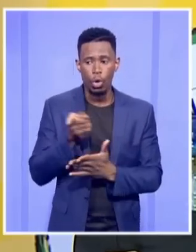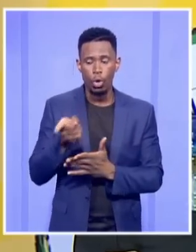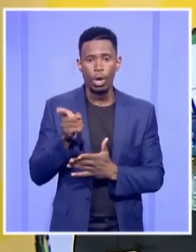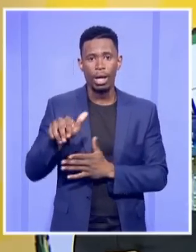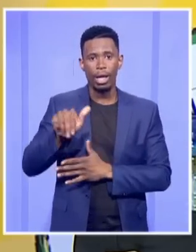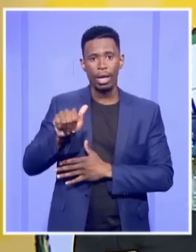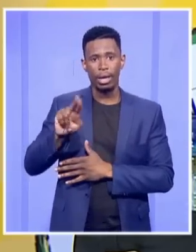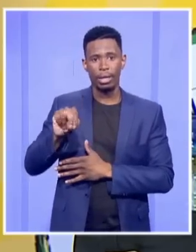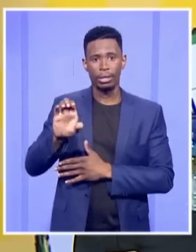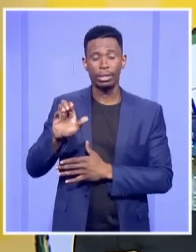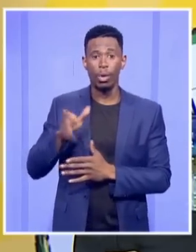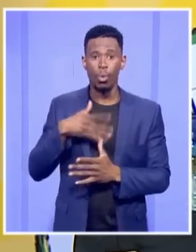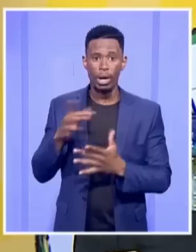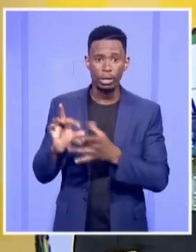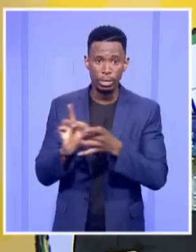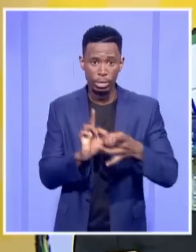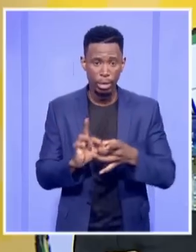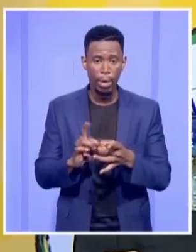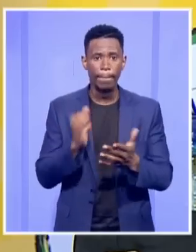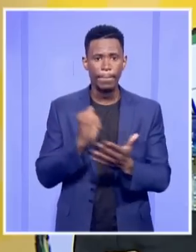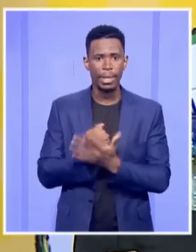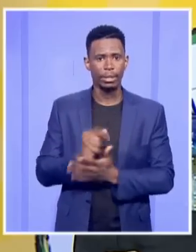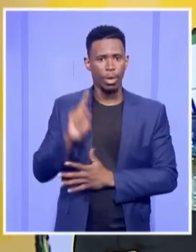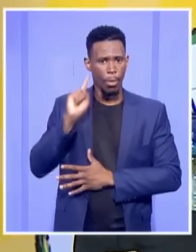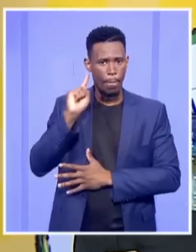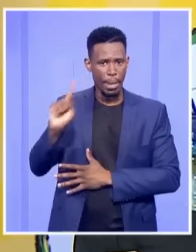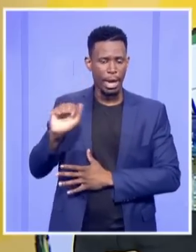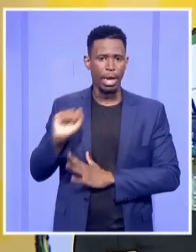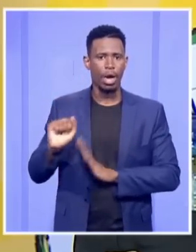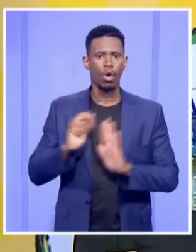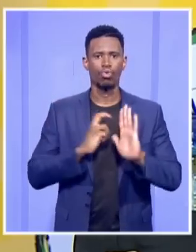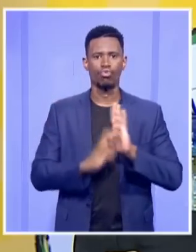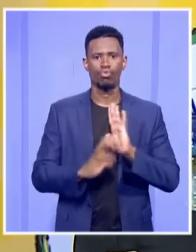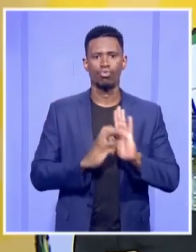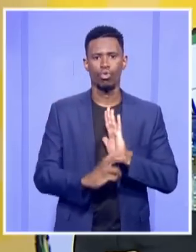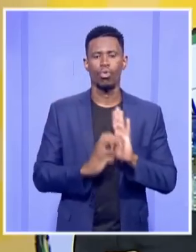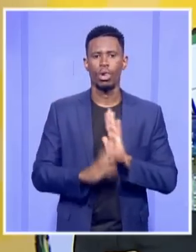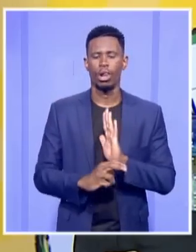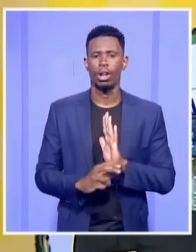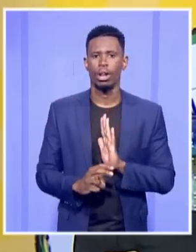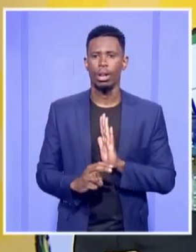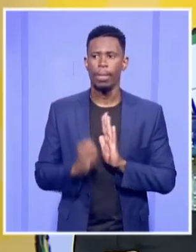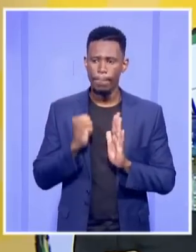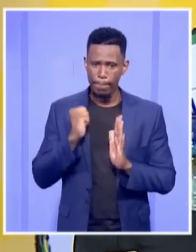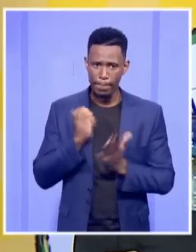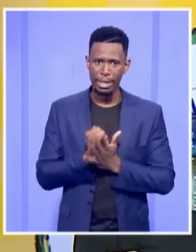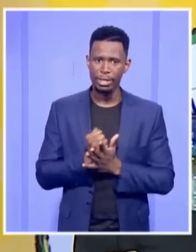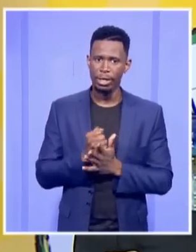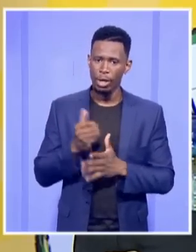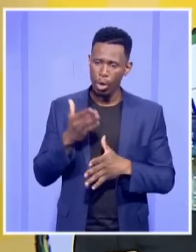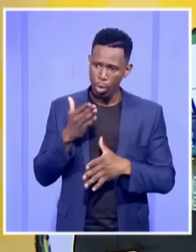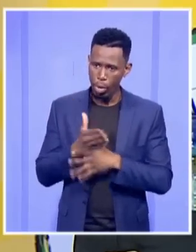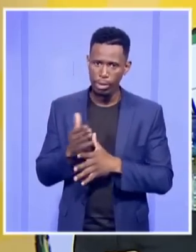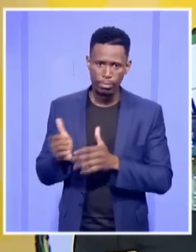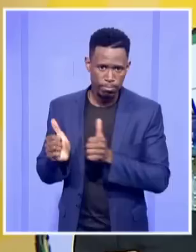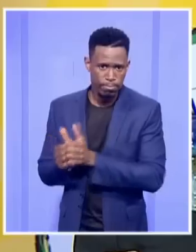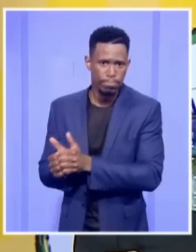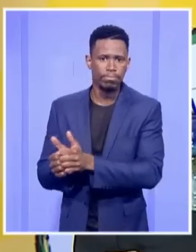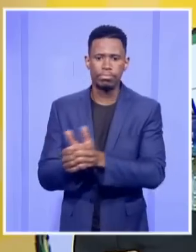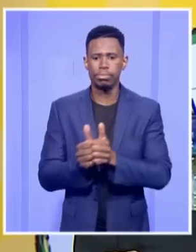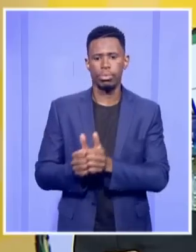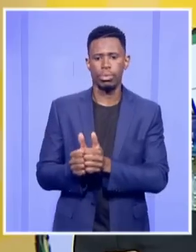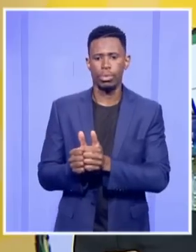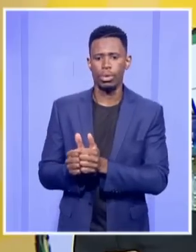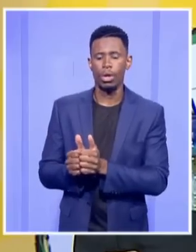the organization. This is one principle that the ANC cannot renege or compromise on.